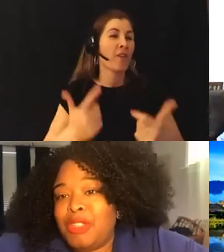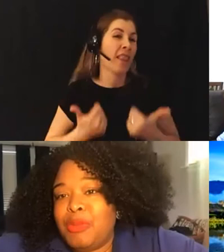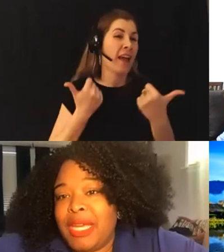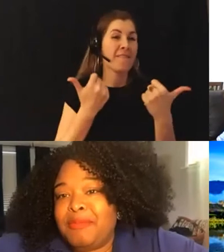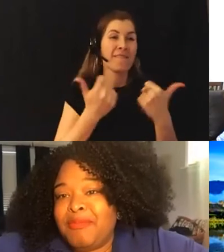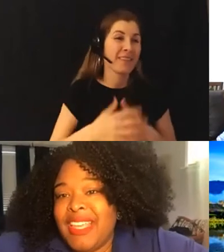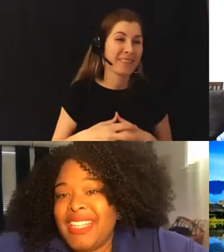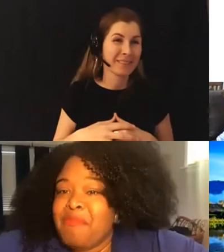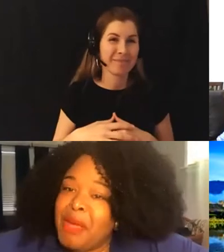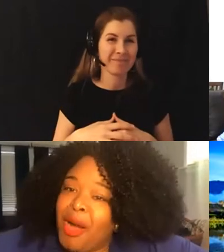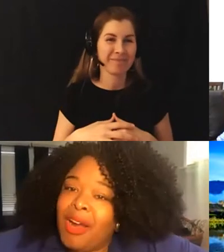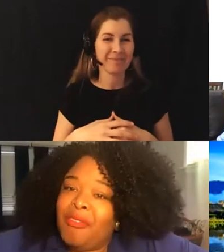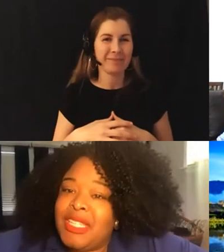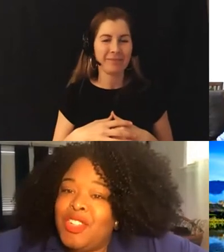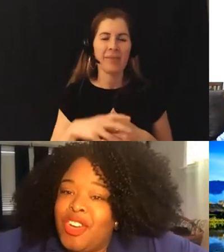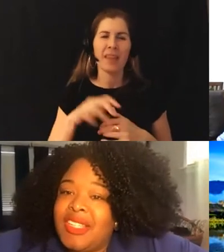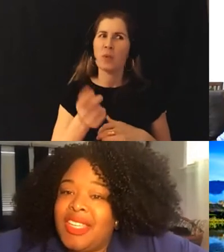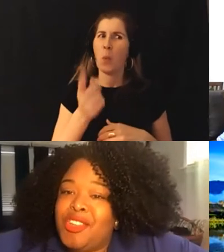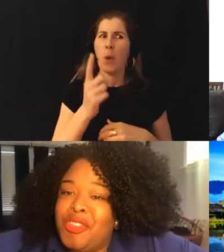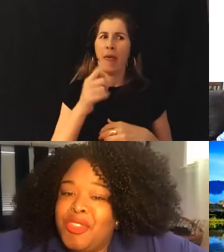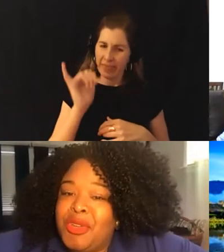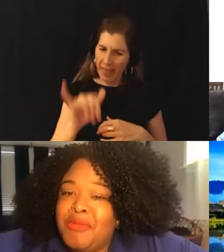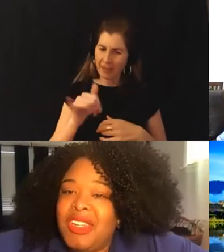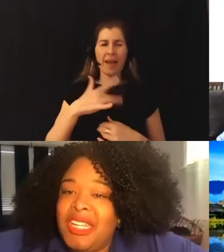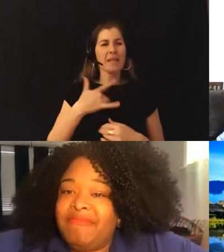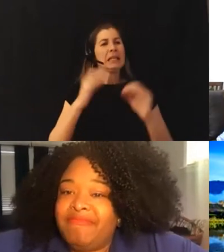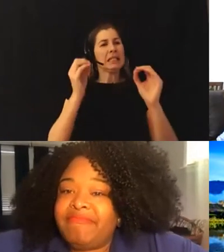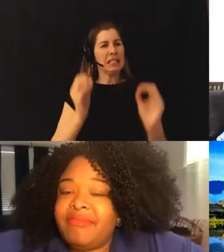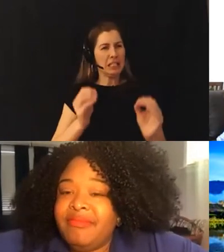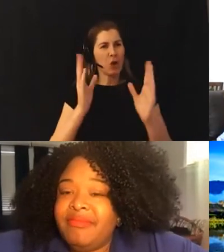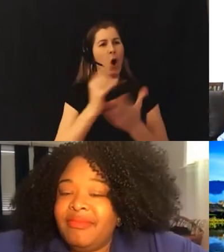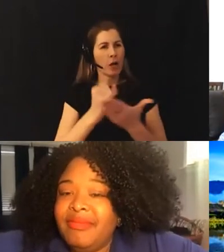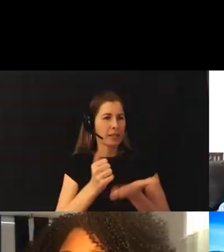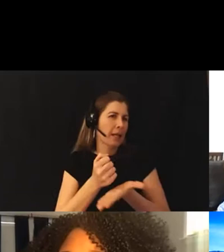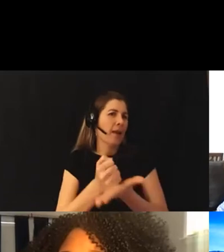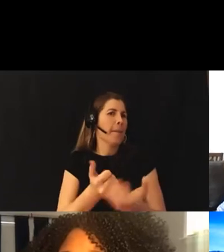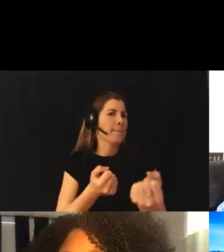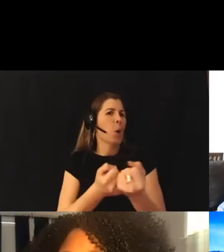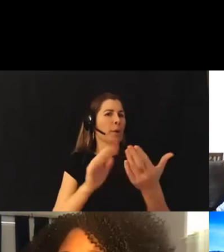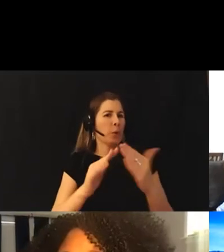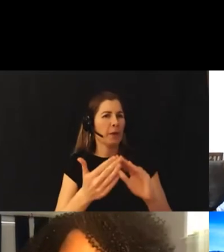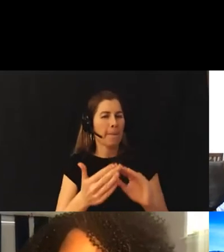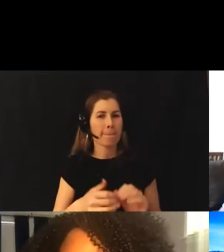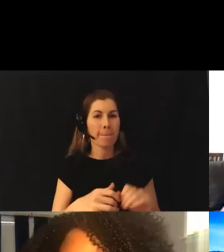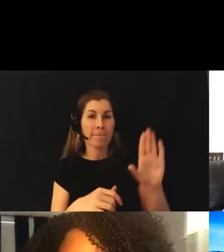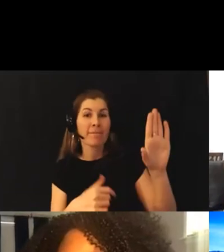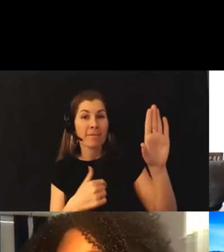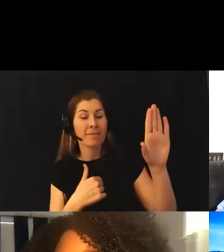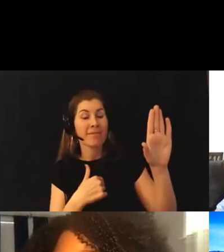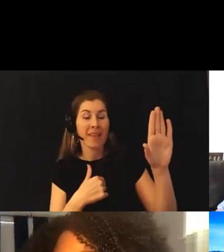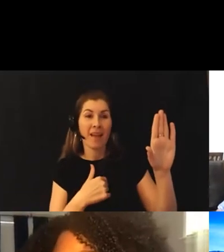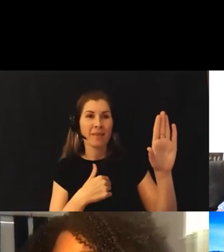throughout the lifespan, is a big part of what teaching artists can contribute to a community. And I would just add to that